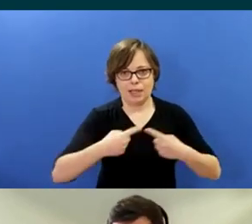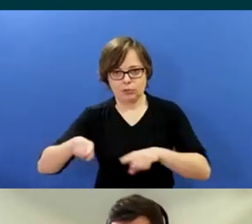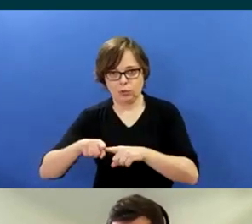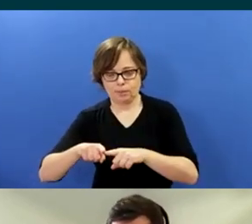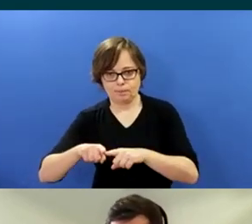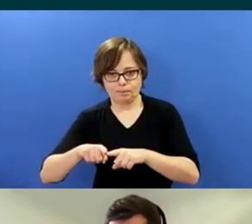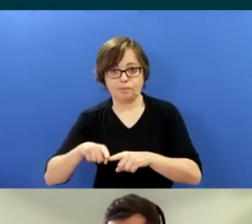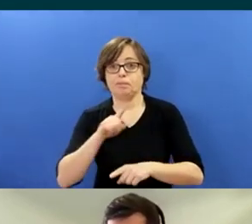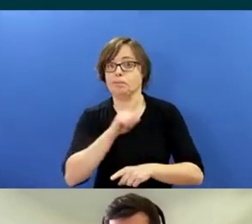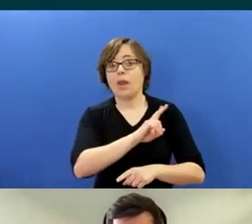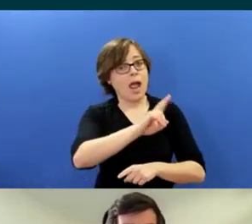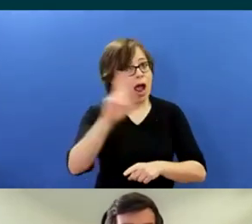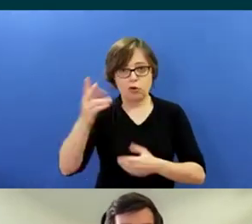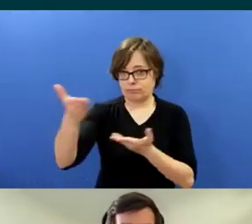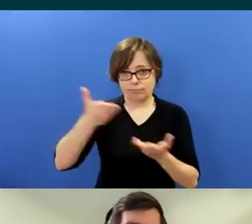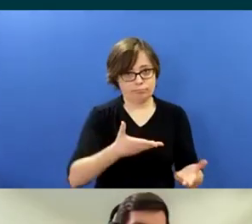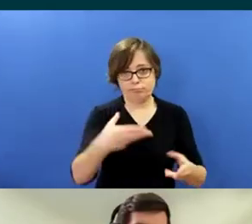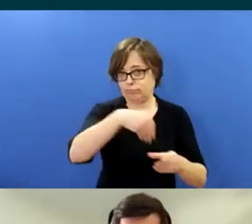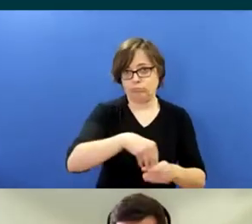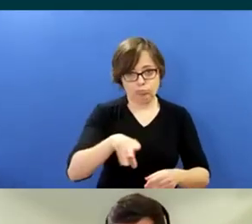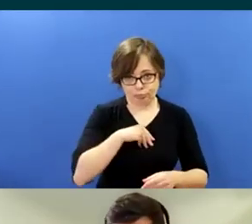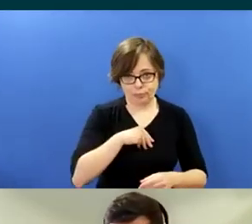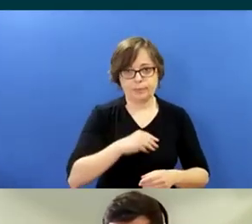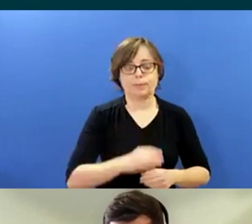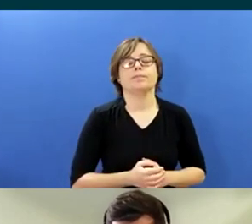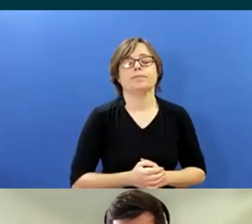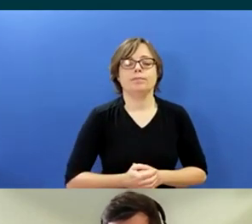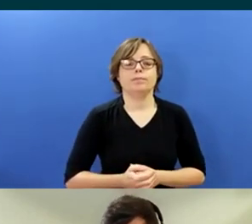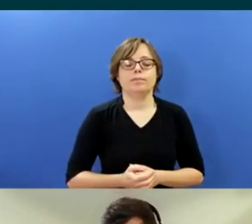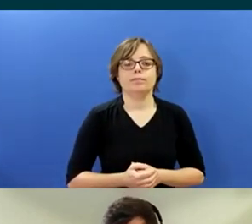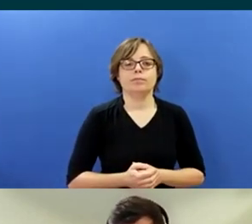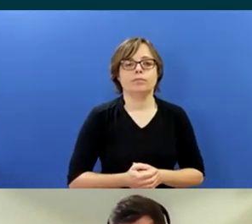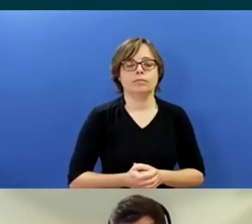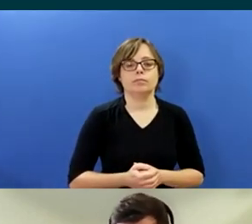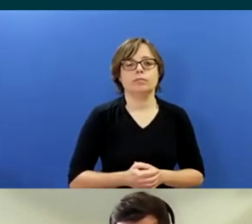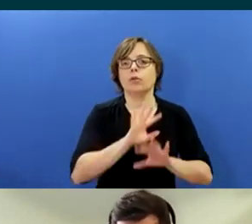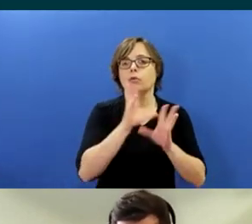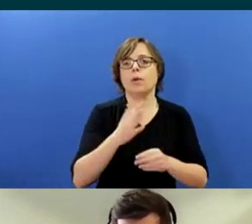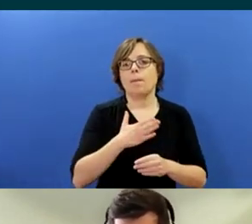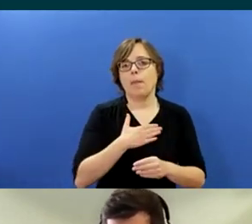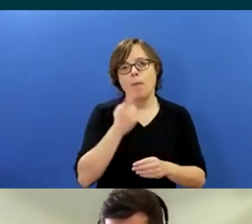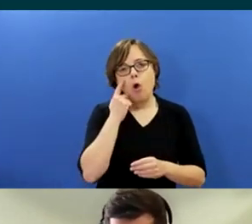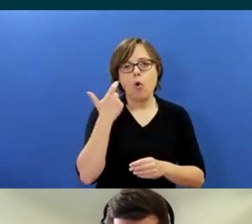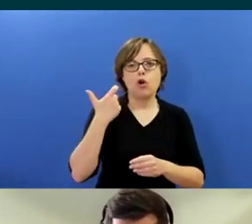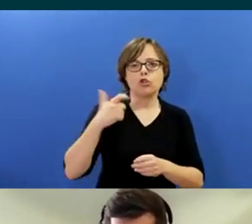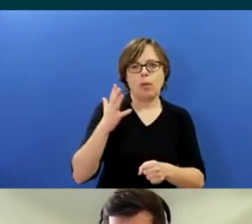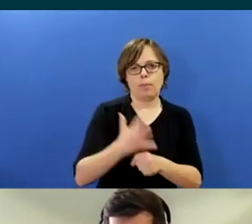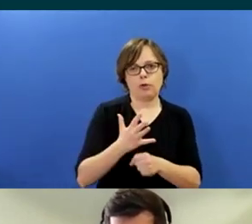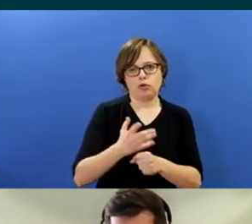part here. At the moment, there are about 150 members, so it's in the